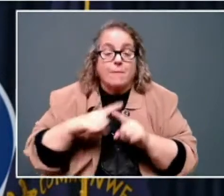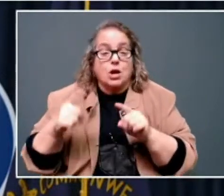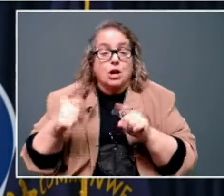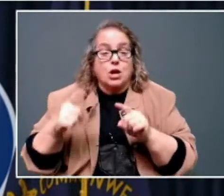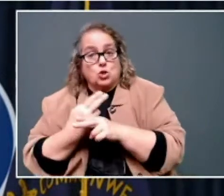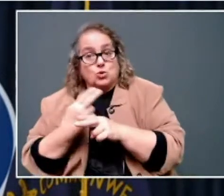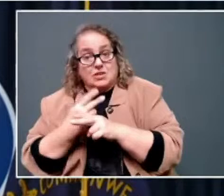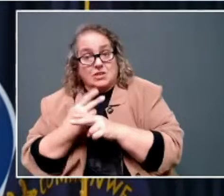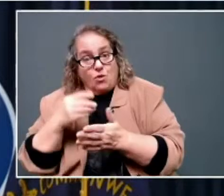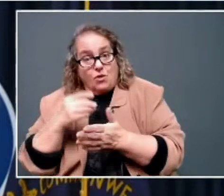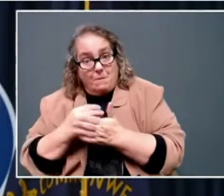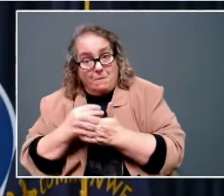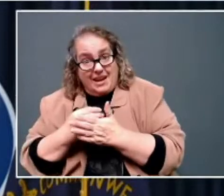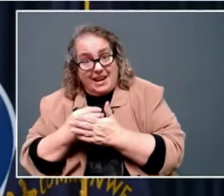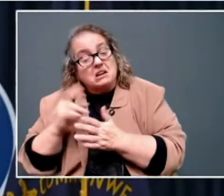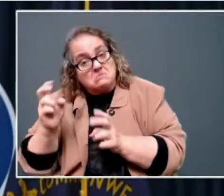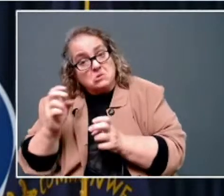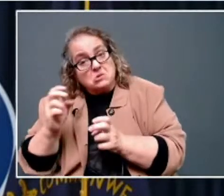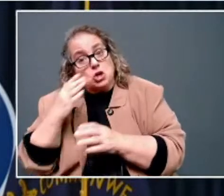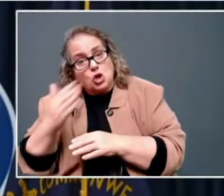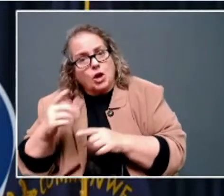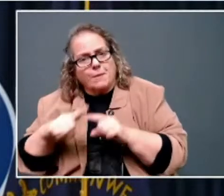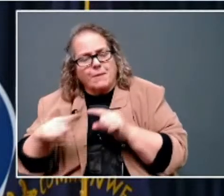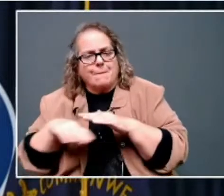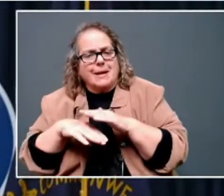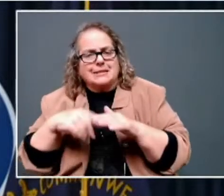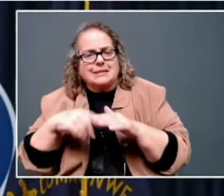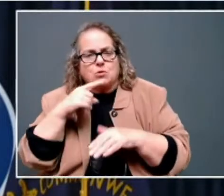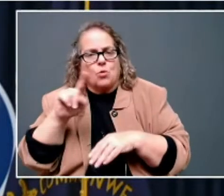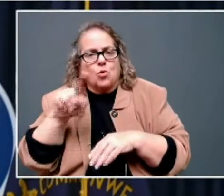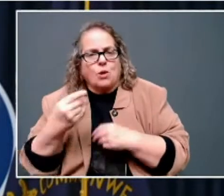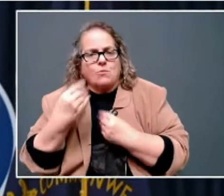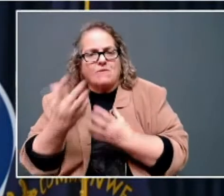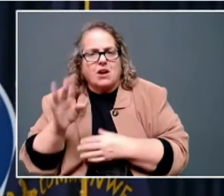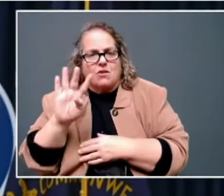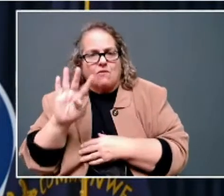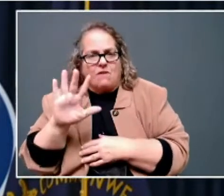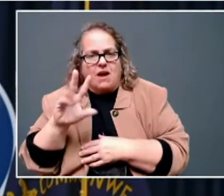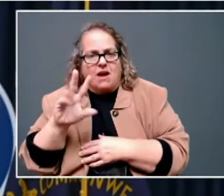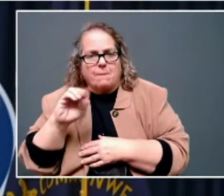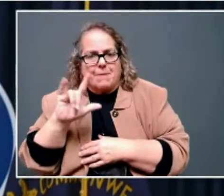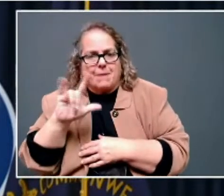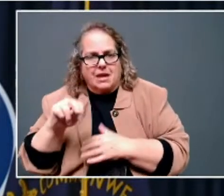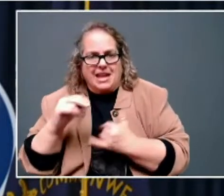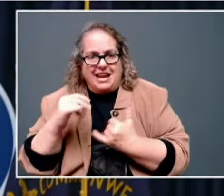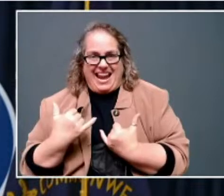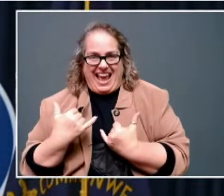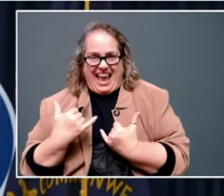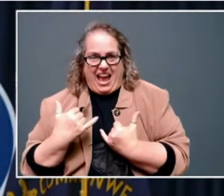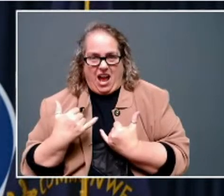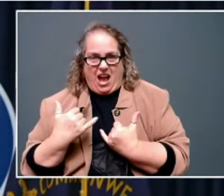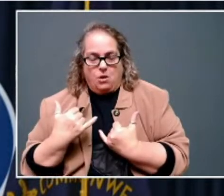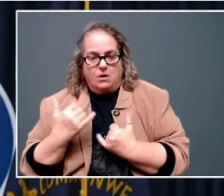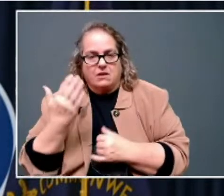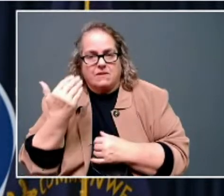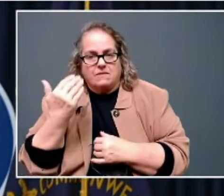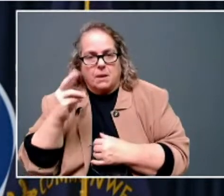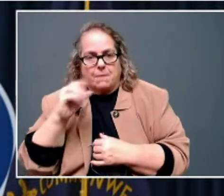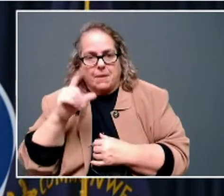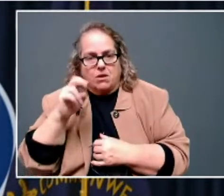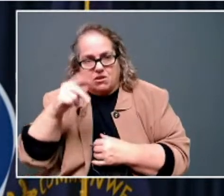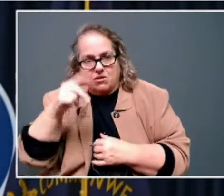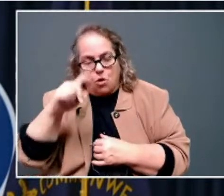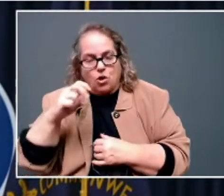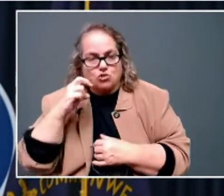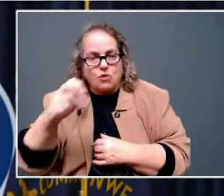But it basically says we're only providing $45 million now. And that's $15 million for the travel trailers we talked through, but